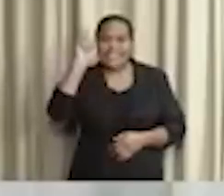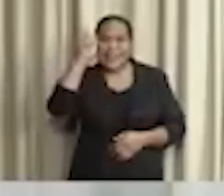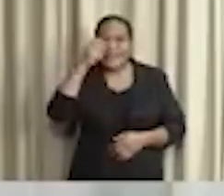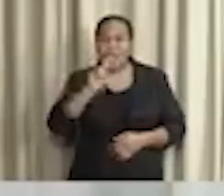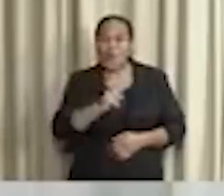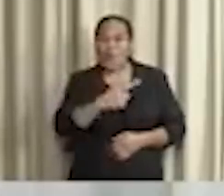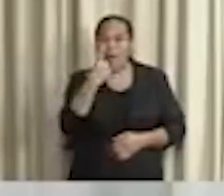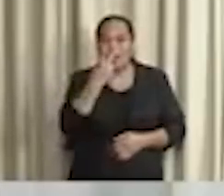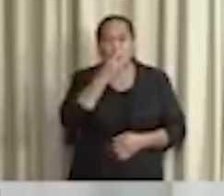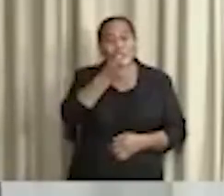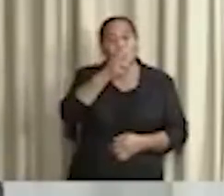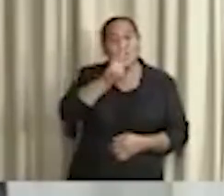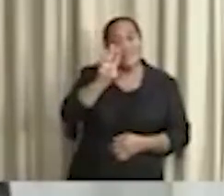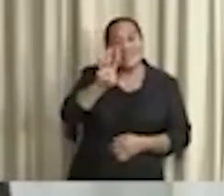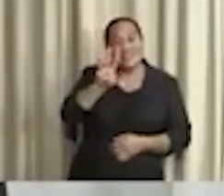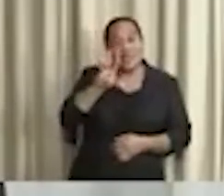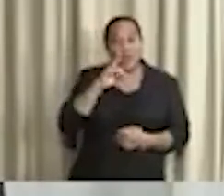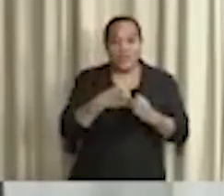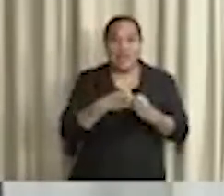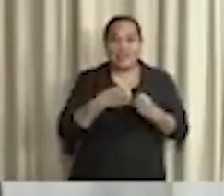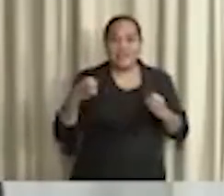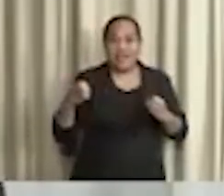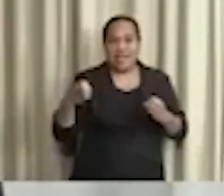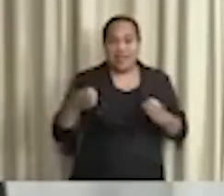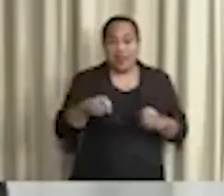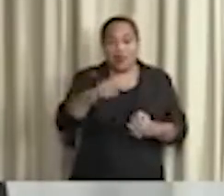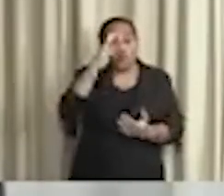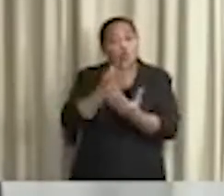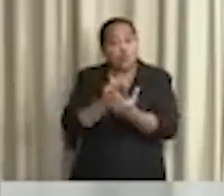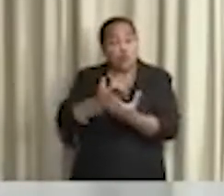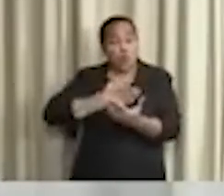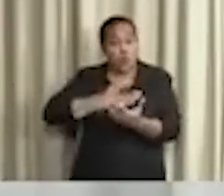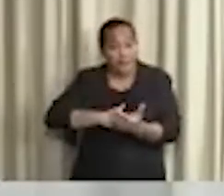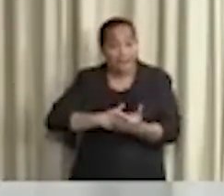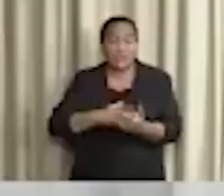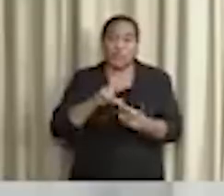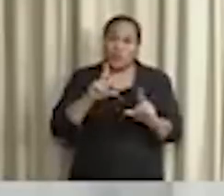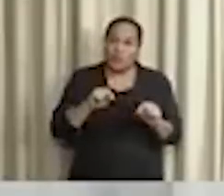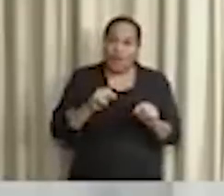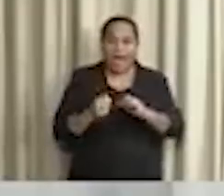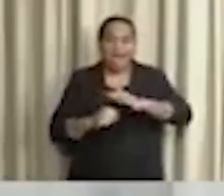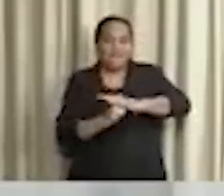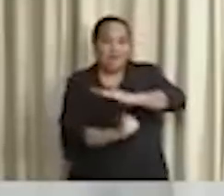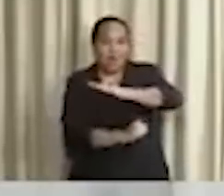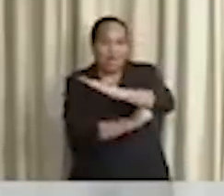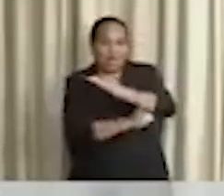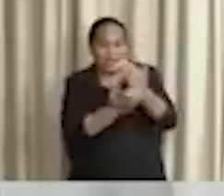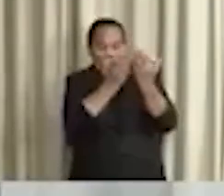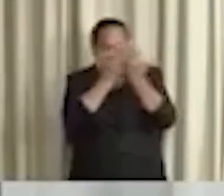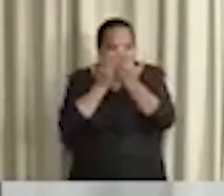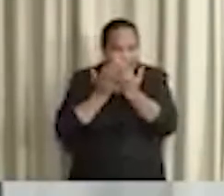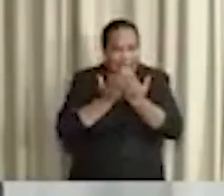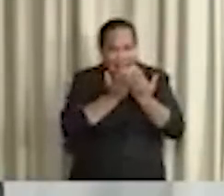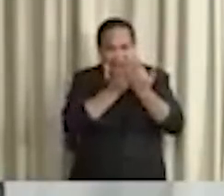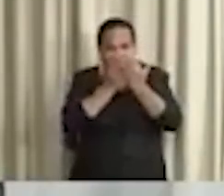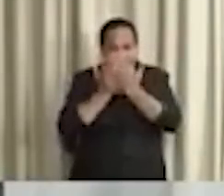2023, and that it will be extended to students who want to undertake foundation studies.